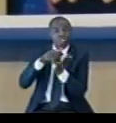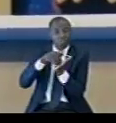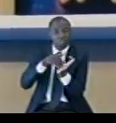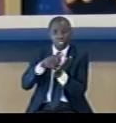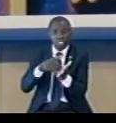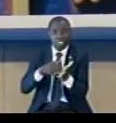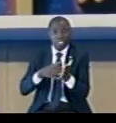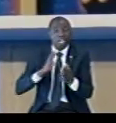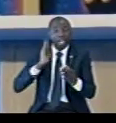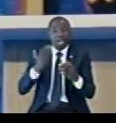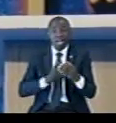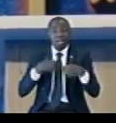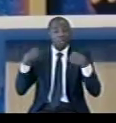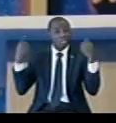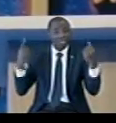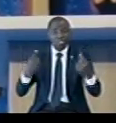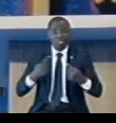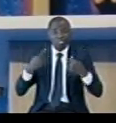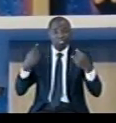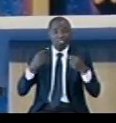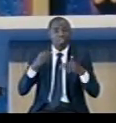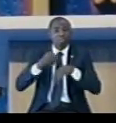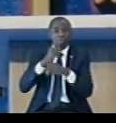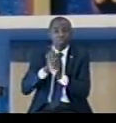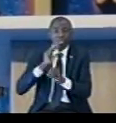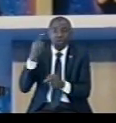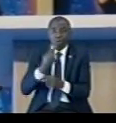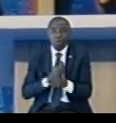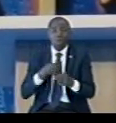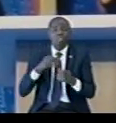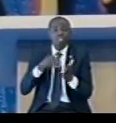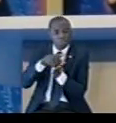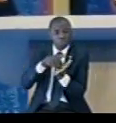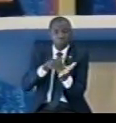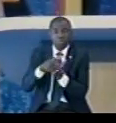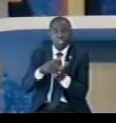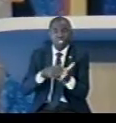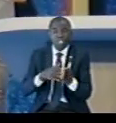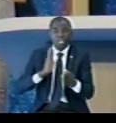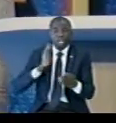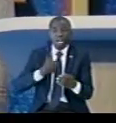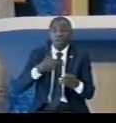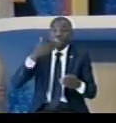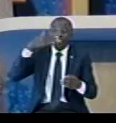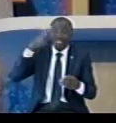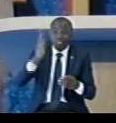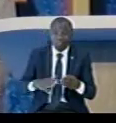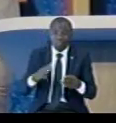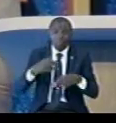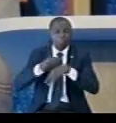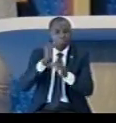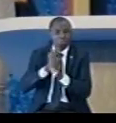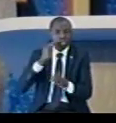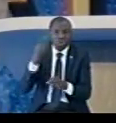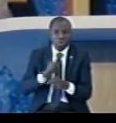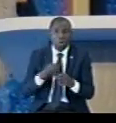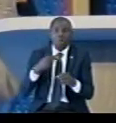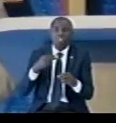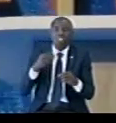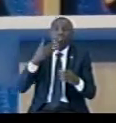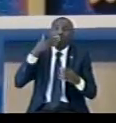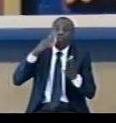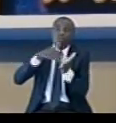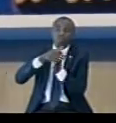Our iniquities make us weak. Our evil make us weak.